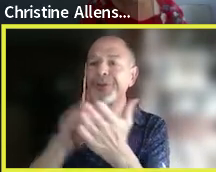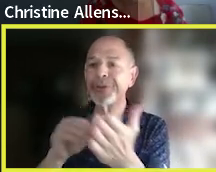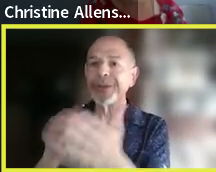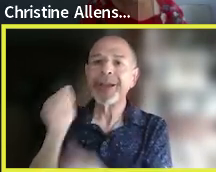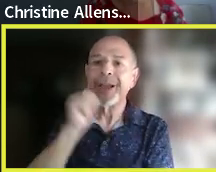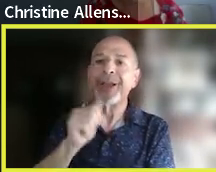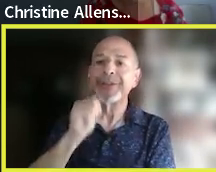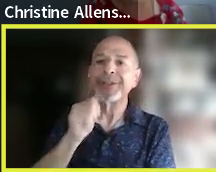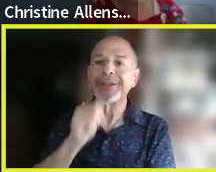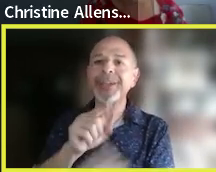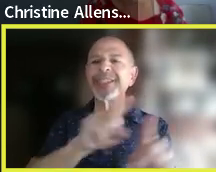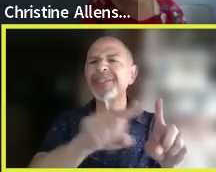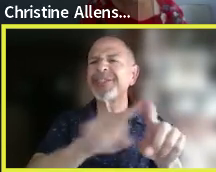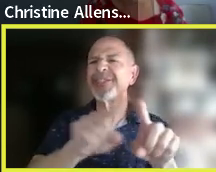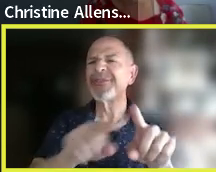Ah.